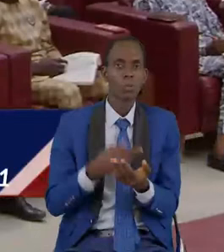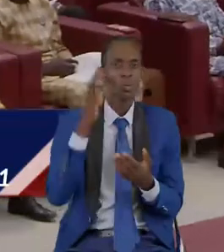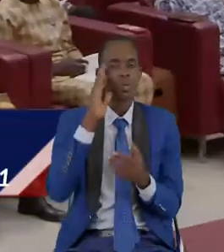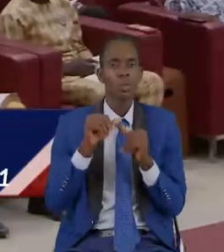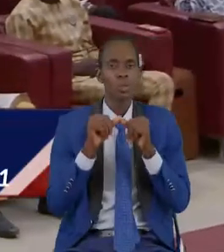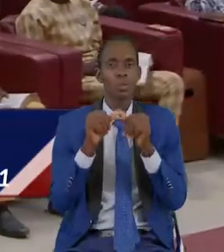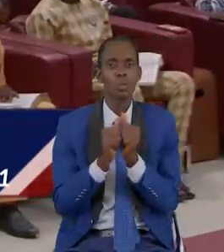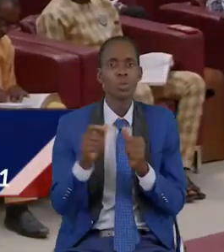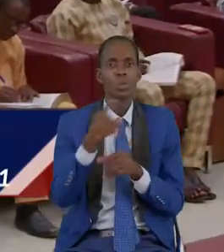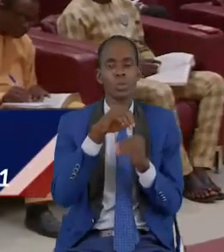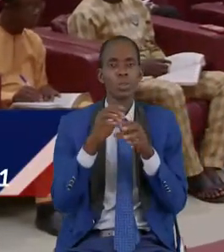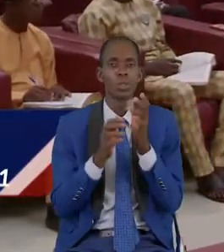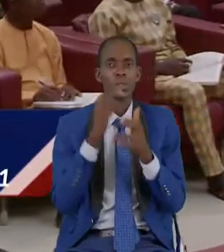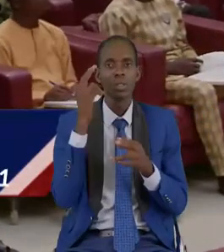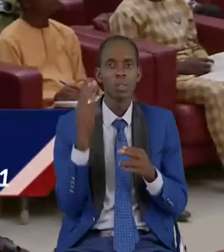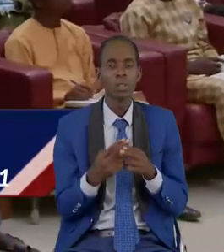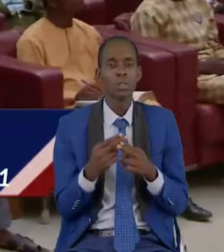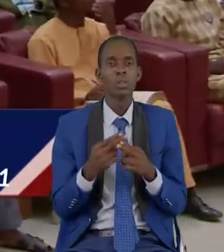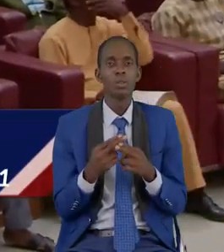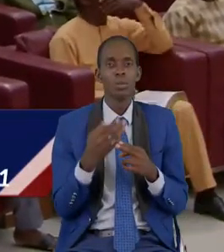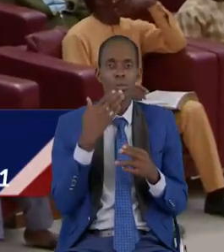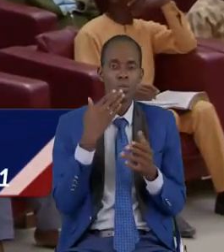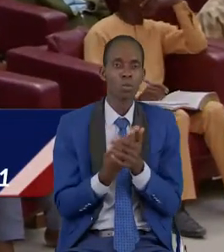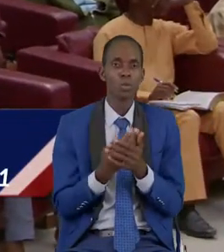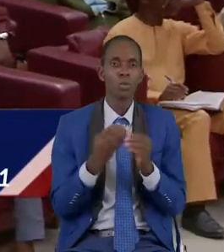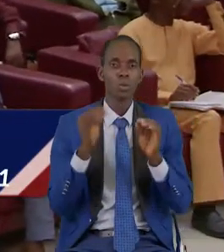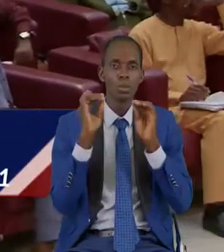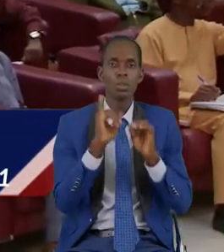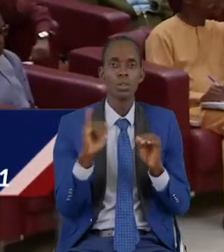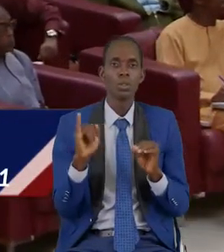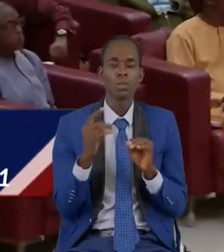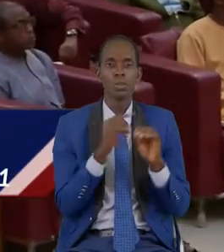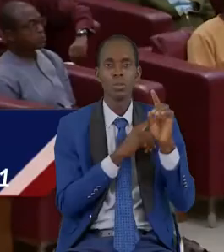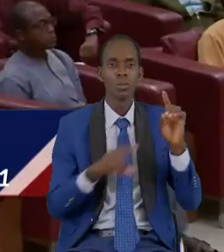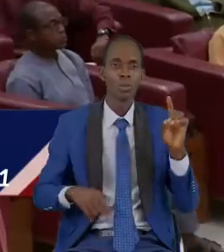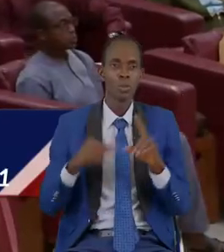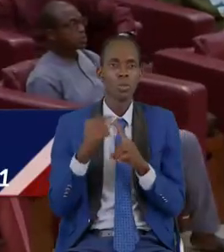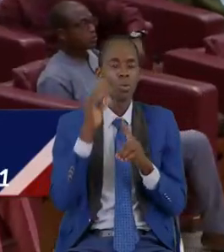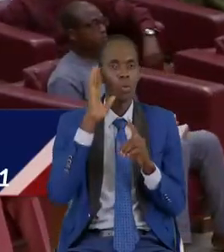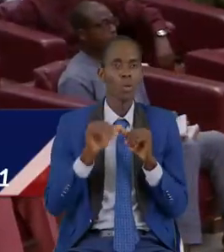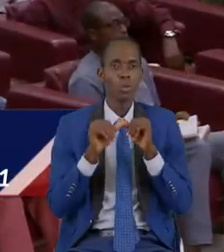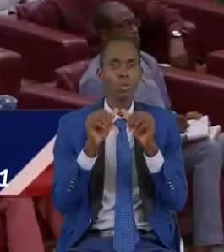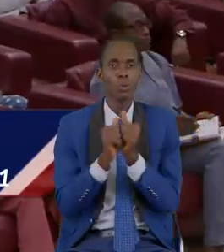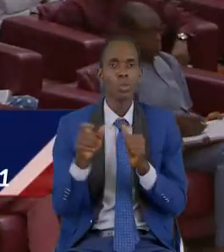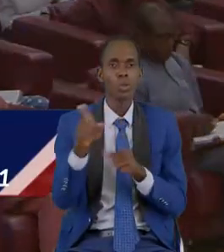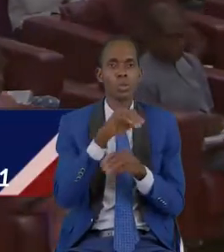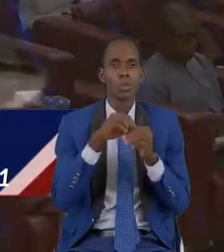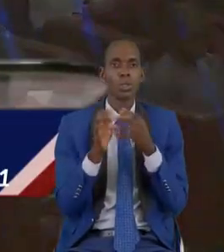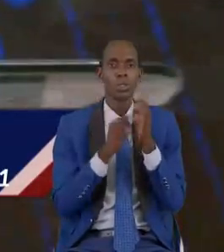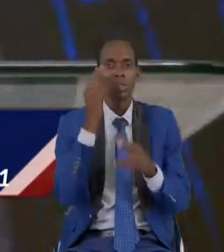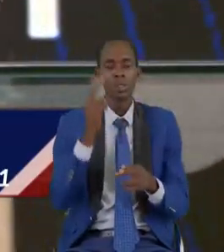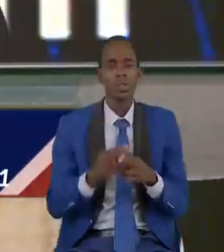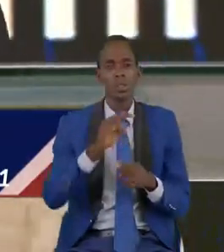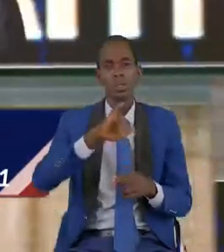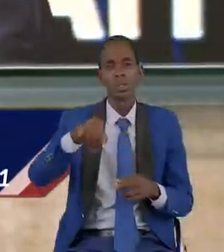Sound doctrine will continue with you in Jesus' name. Jude, we're